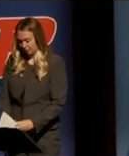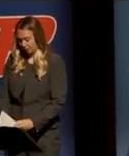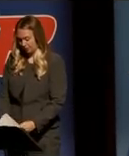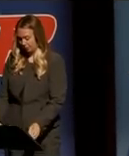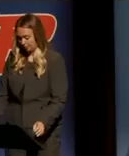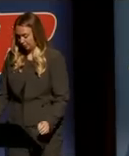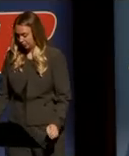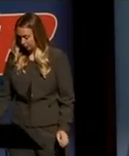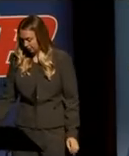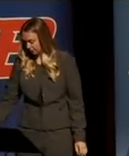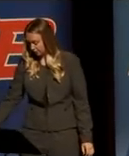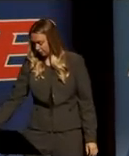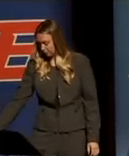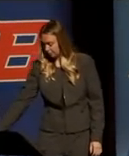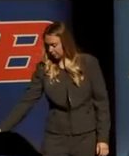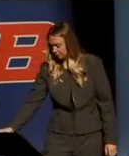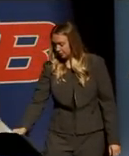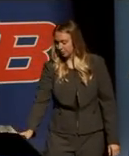Thank you so much.